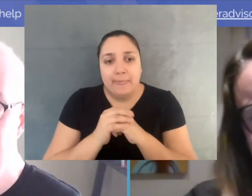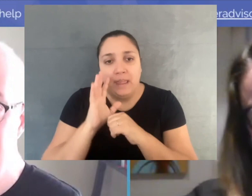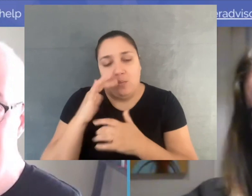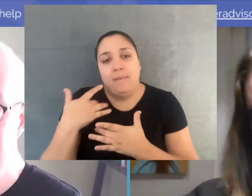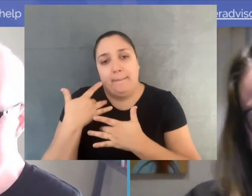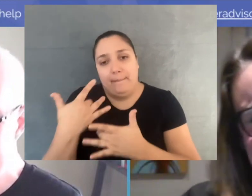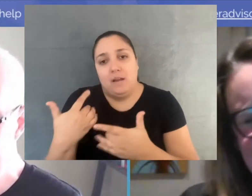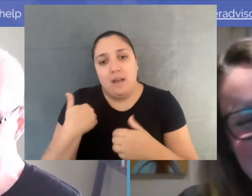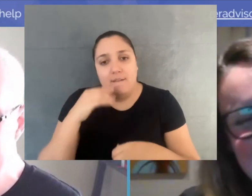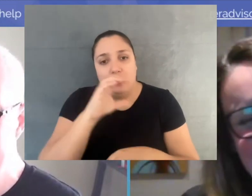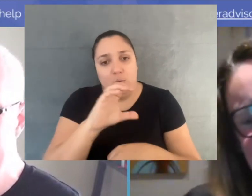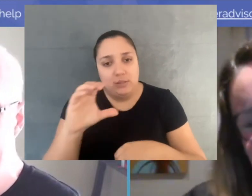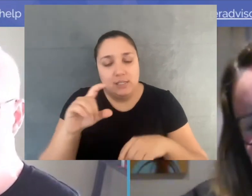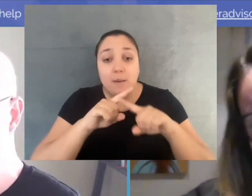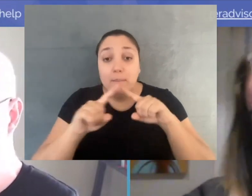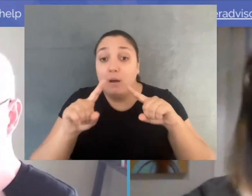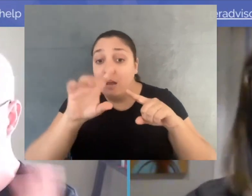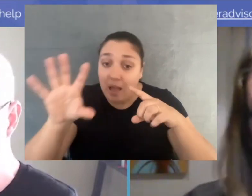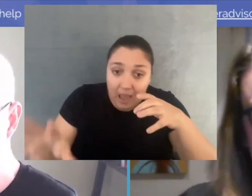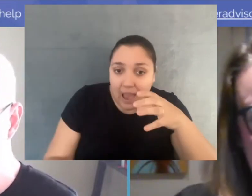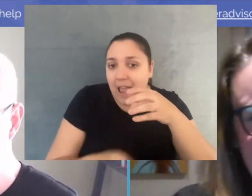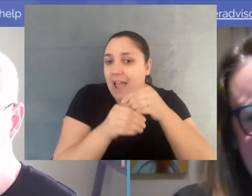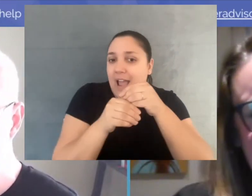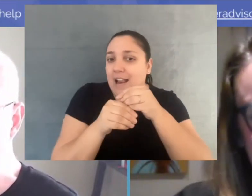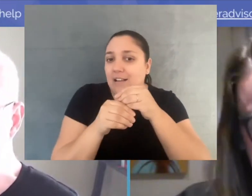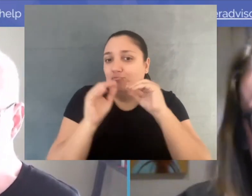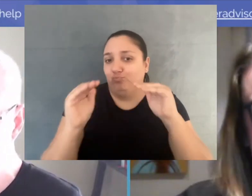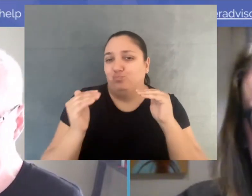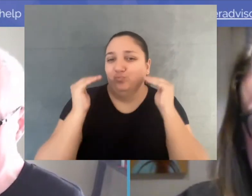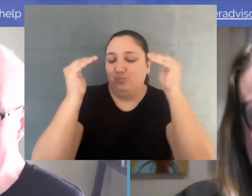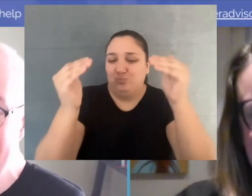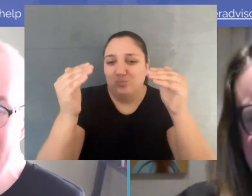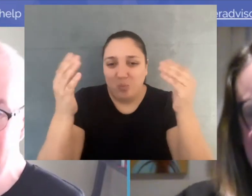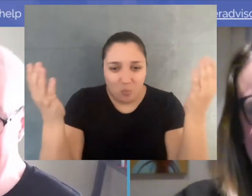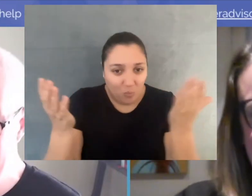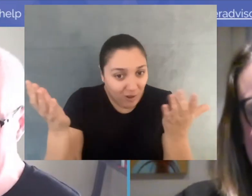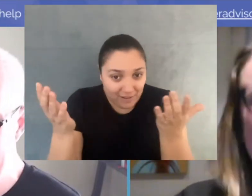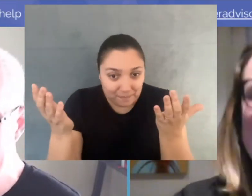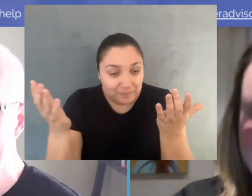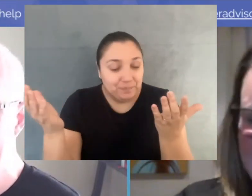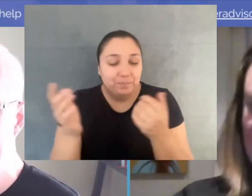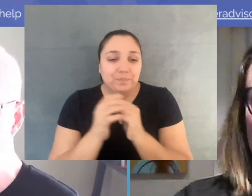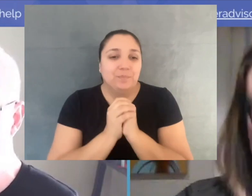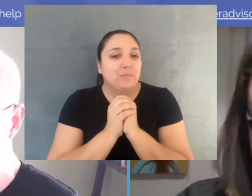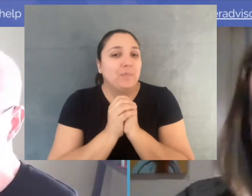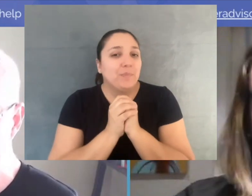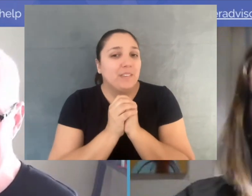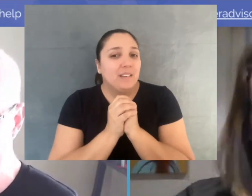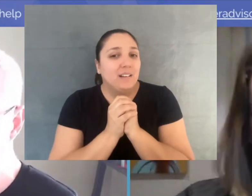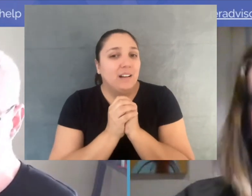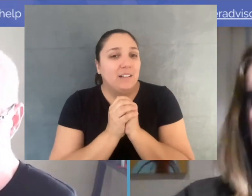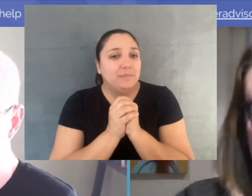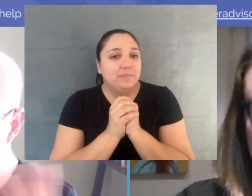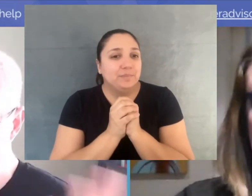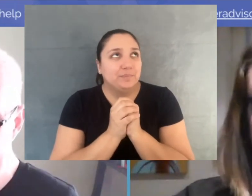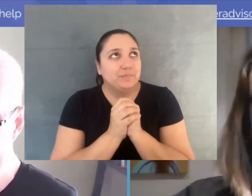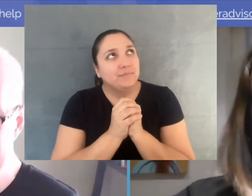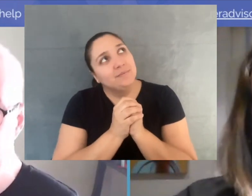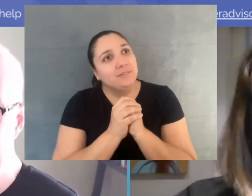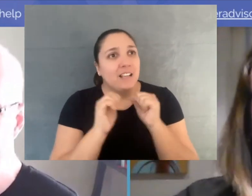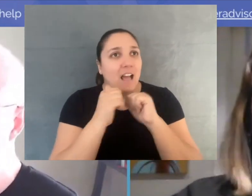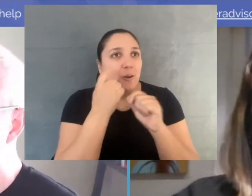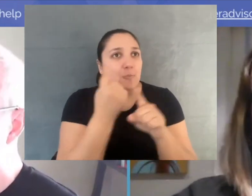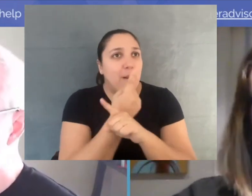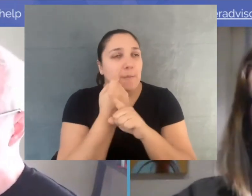video accessible. Yes. And we usually have the closed captioning, but we're going to take it an extra level here, just to